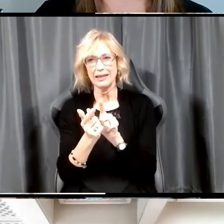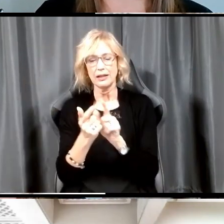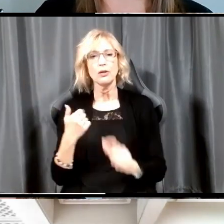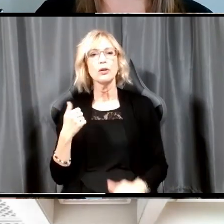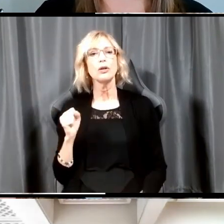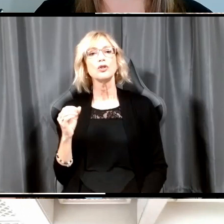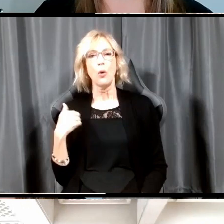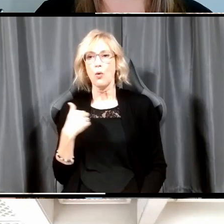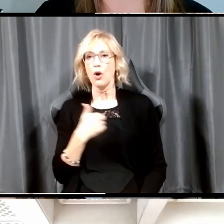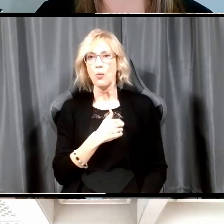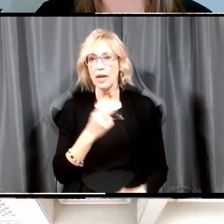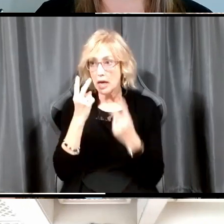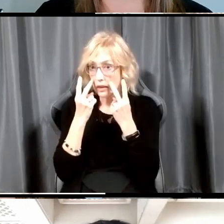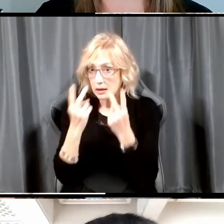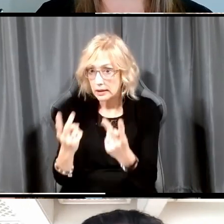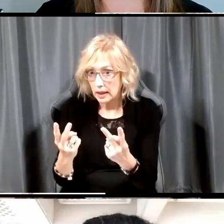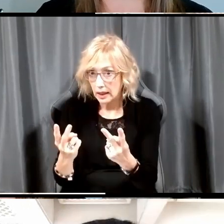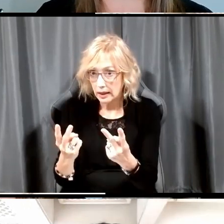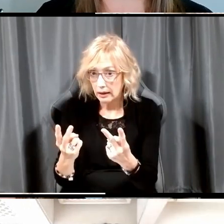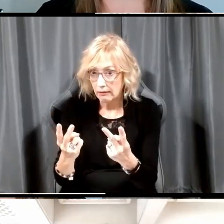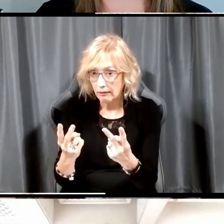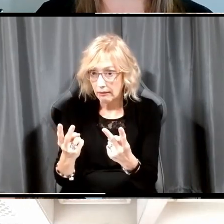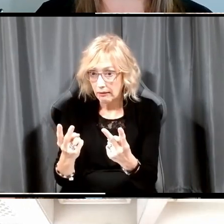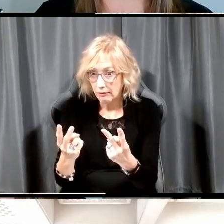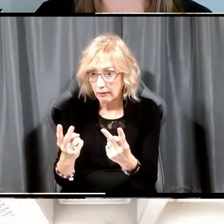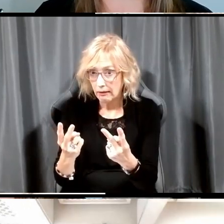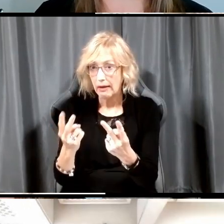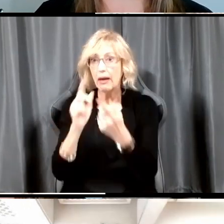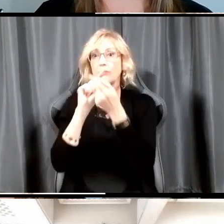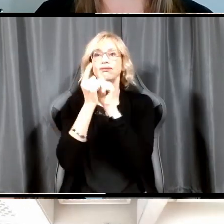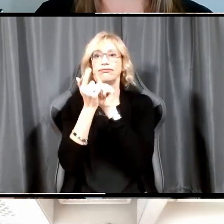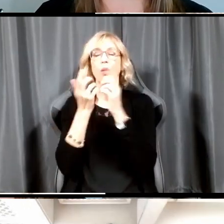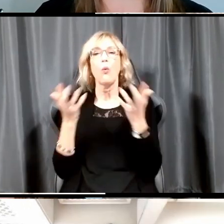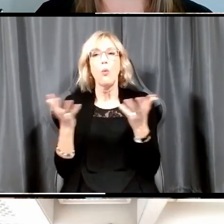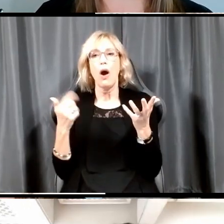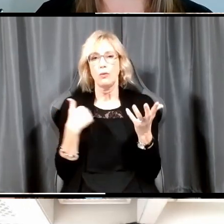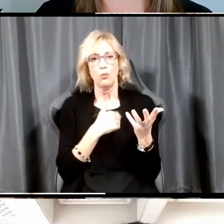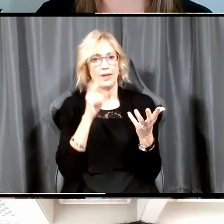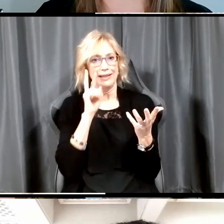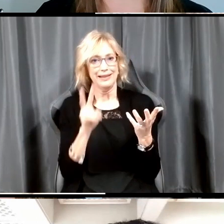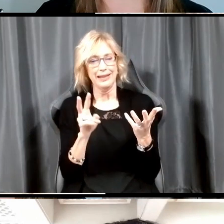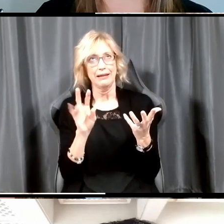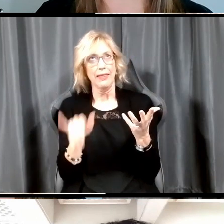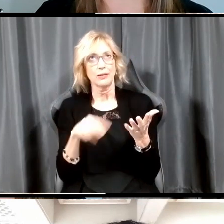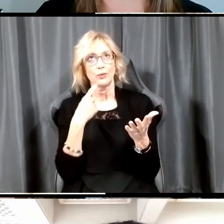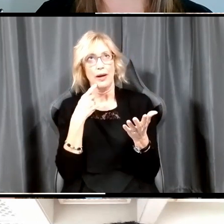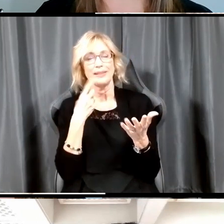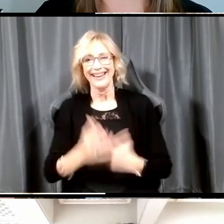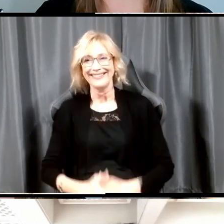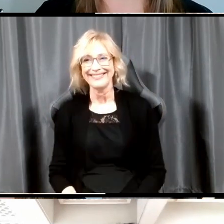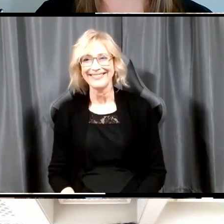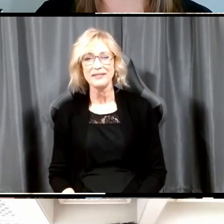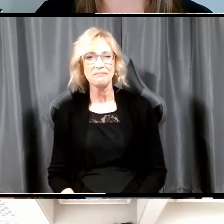we see, it translates it into what we see, is what I'm saying. Yeah, next